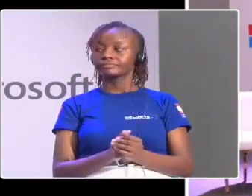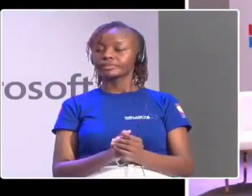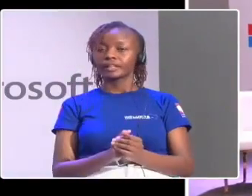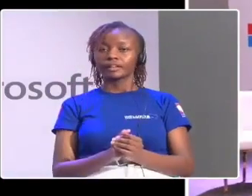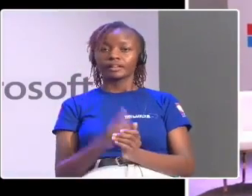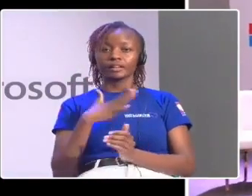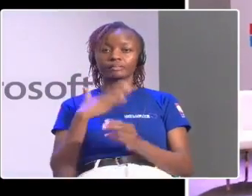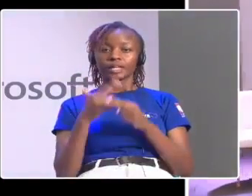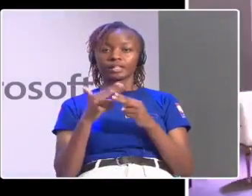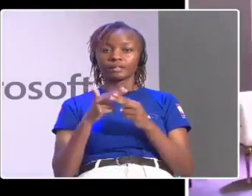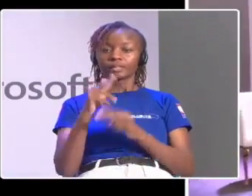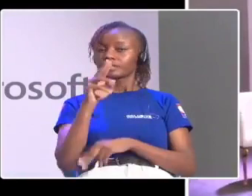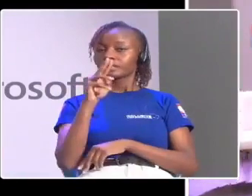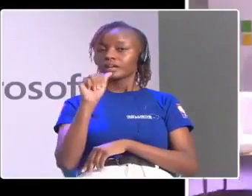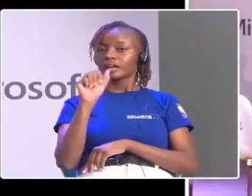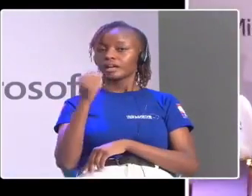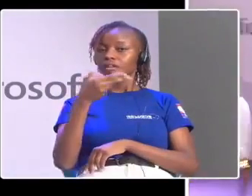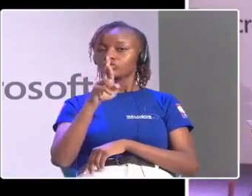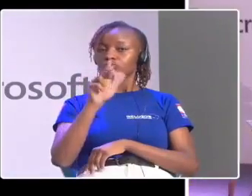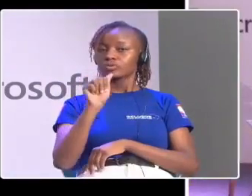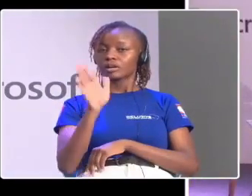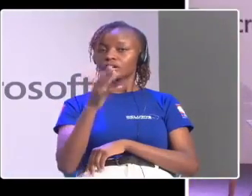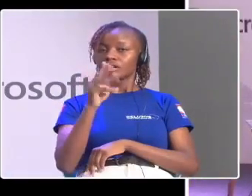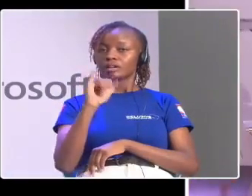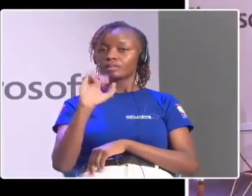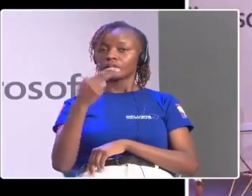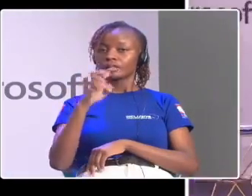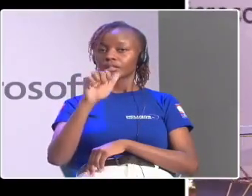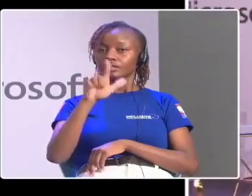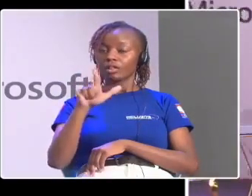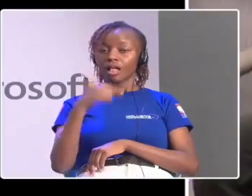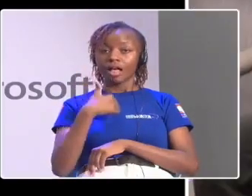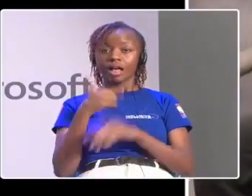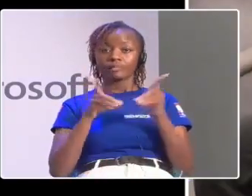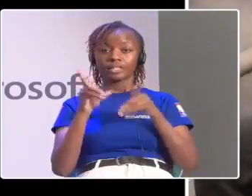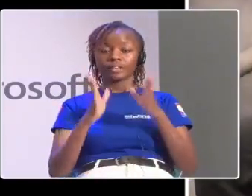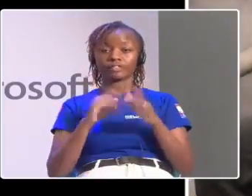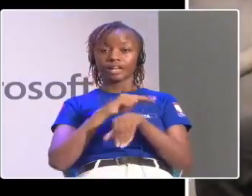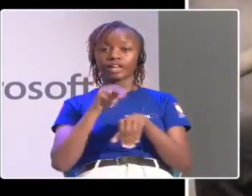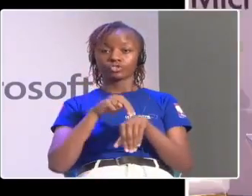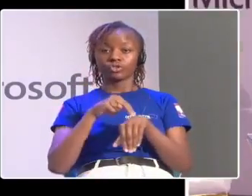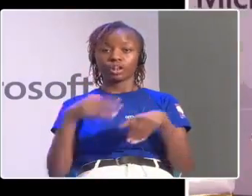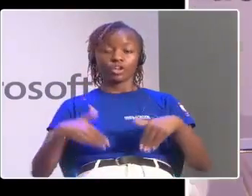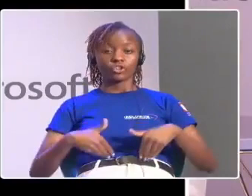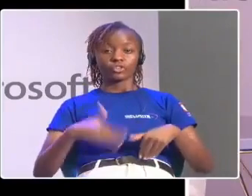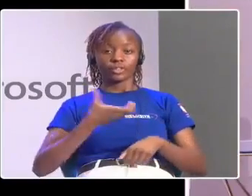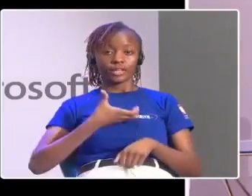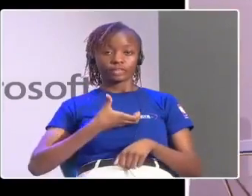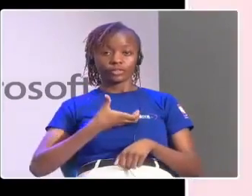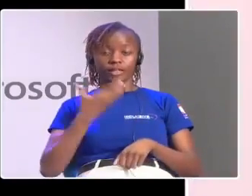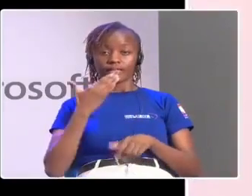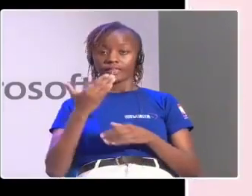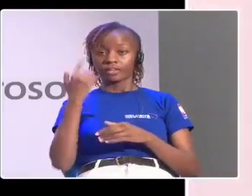name is Ashura Michaels from Kenya. I'm the director of the National Youth Council. Thank you for